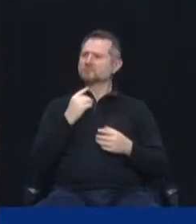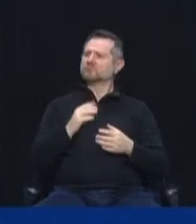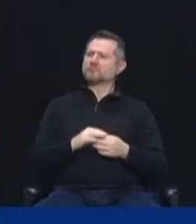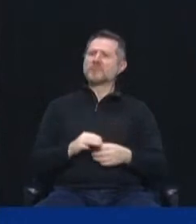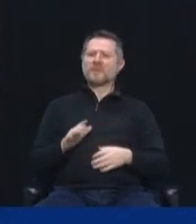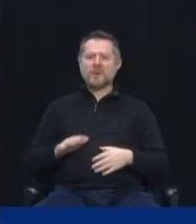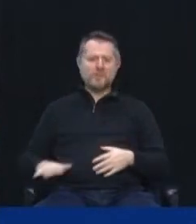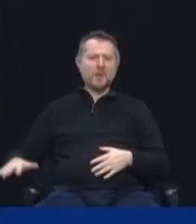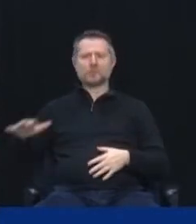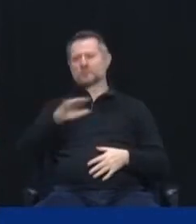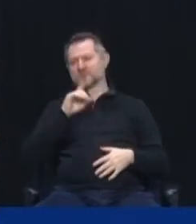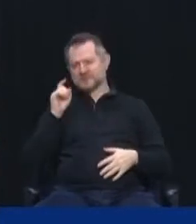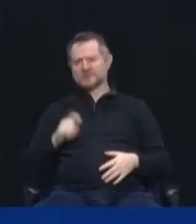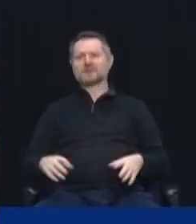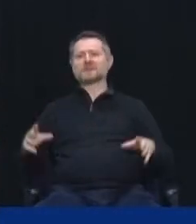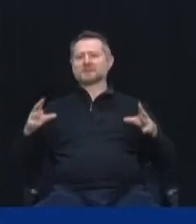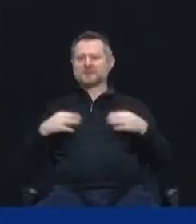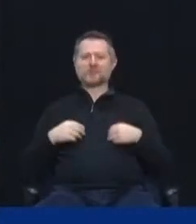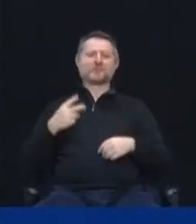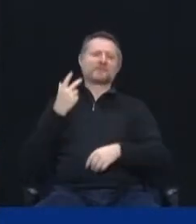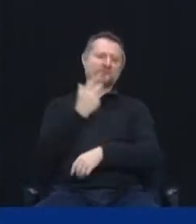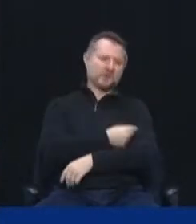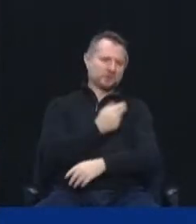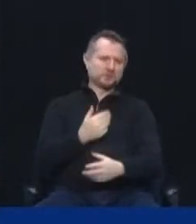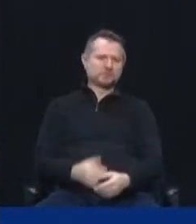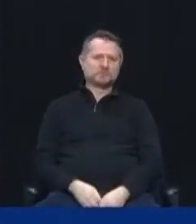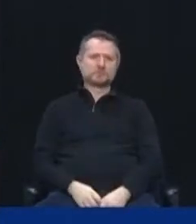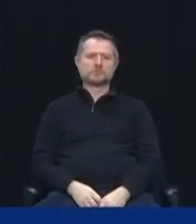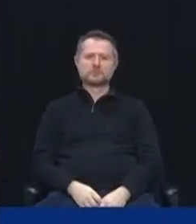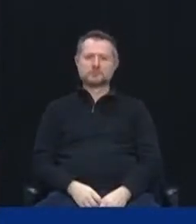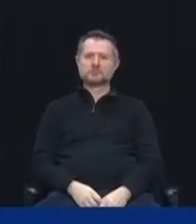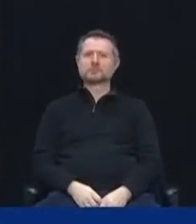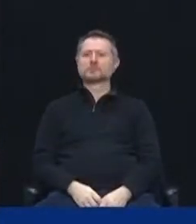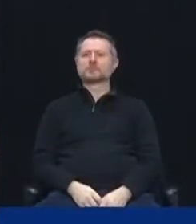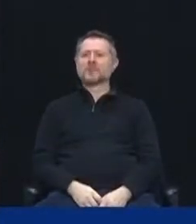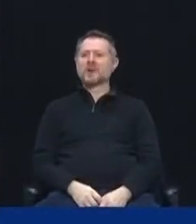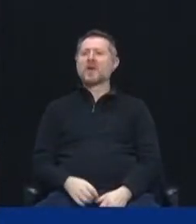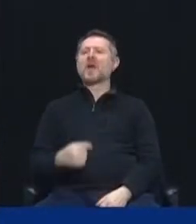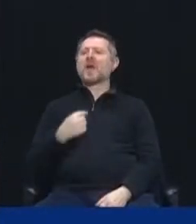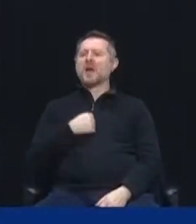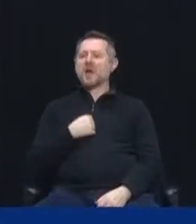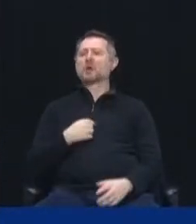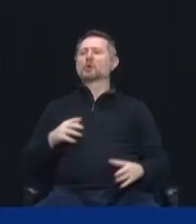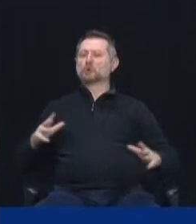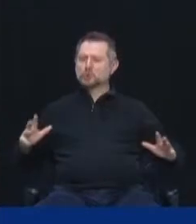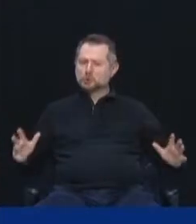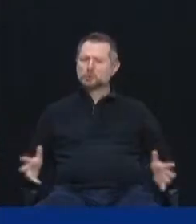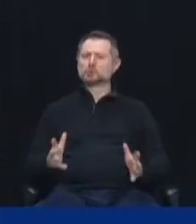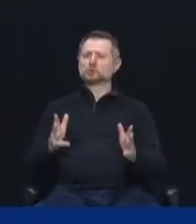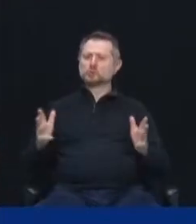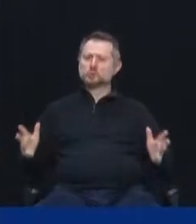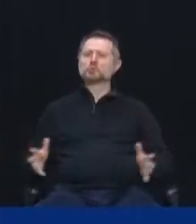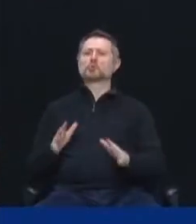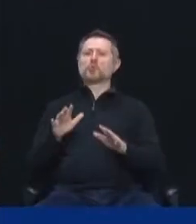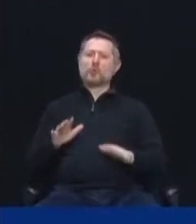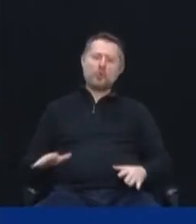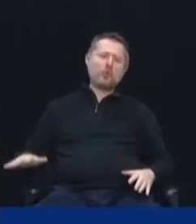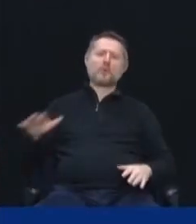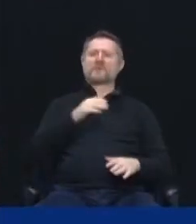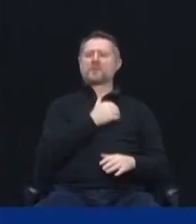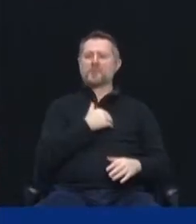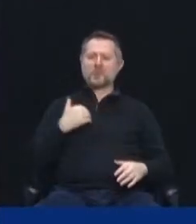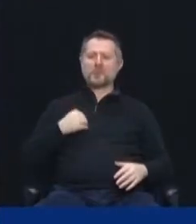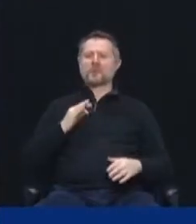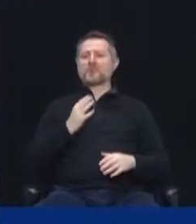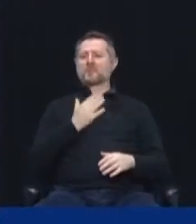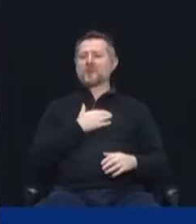be vaccinated. And I am urging all the members of my